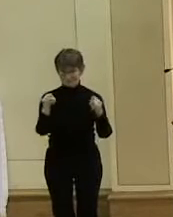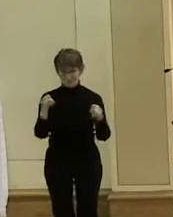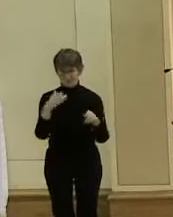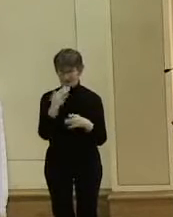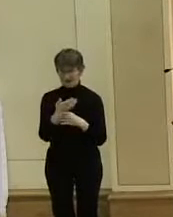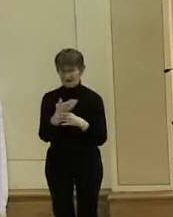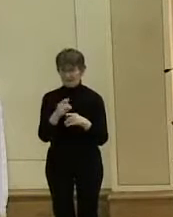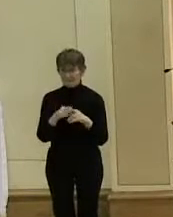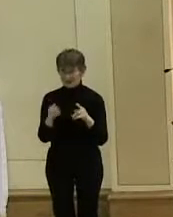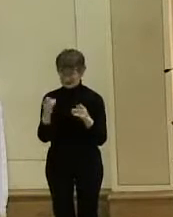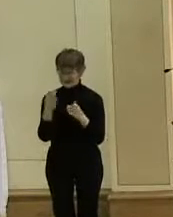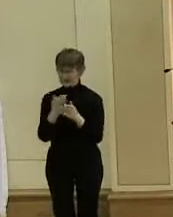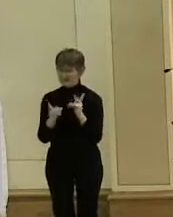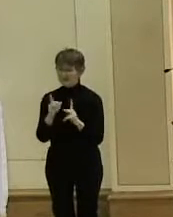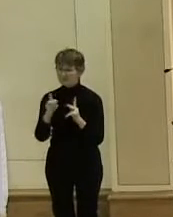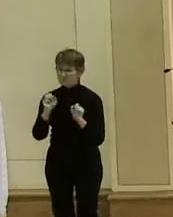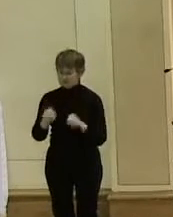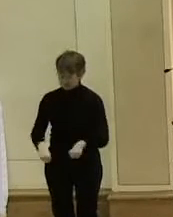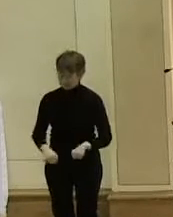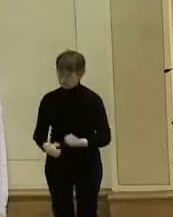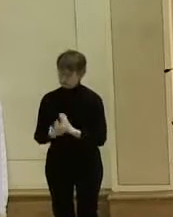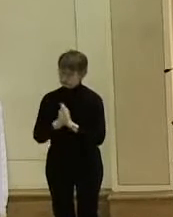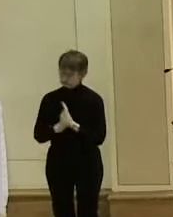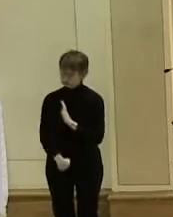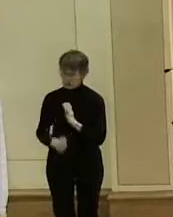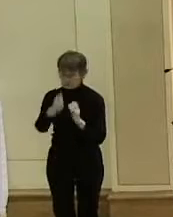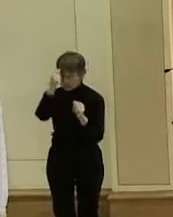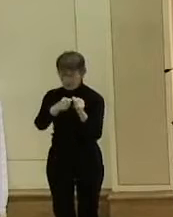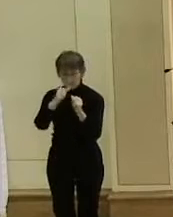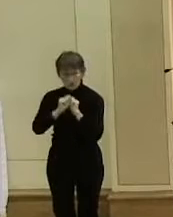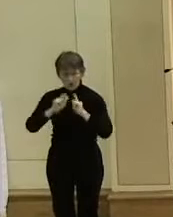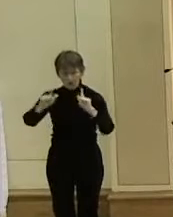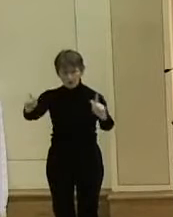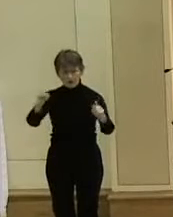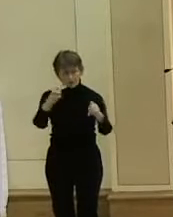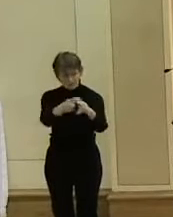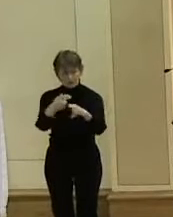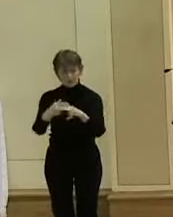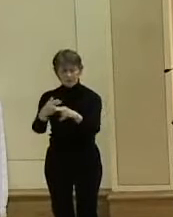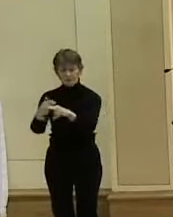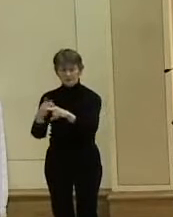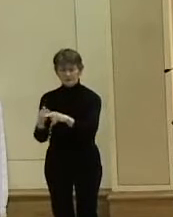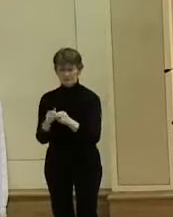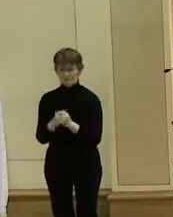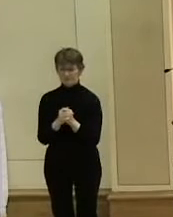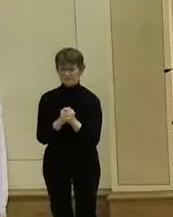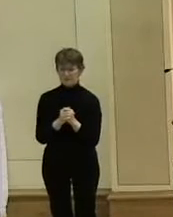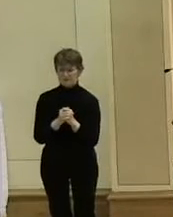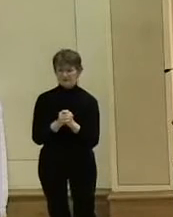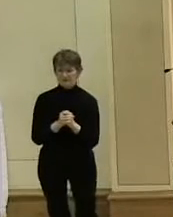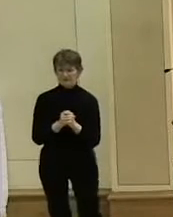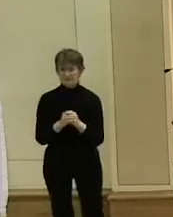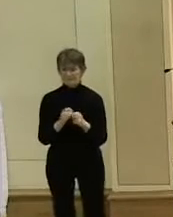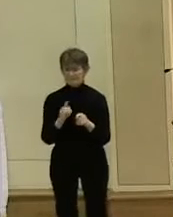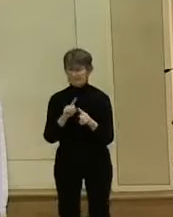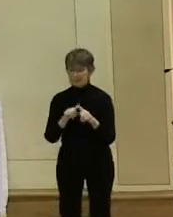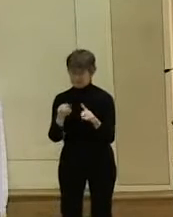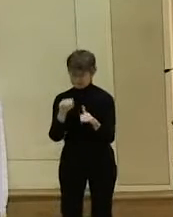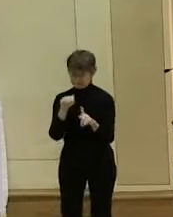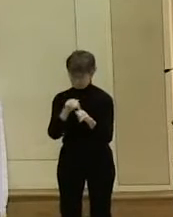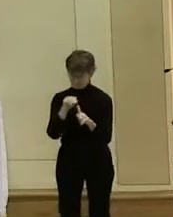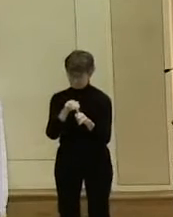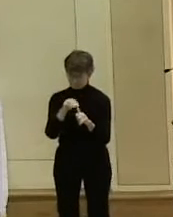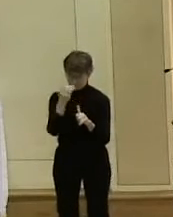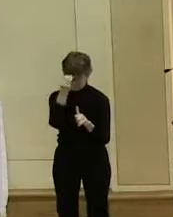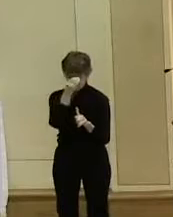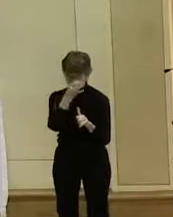beautifully here, that it is the name that saves. My sheep know my